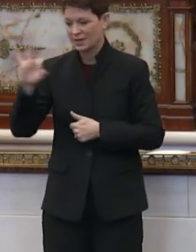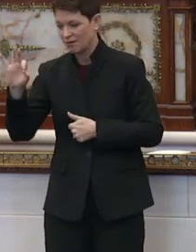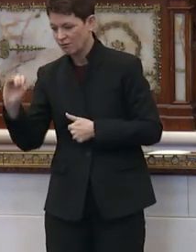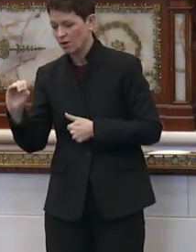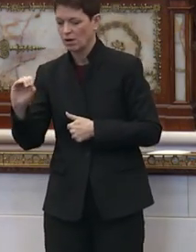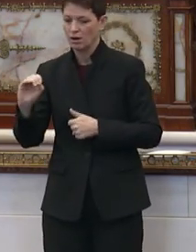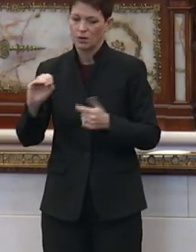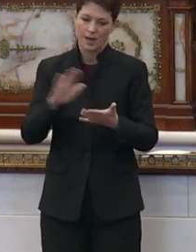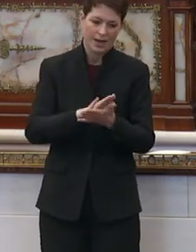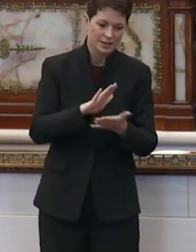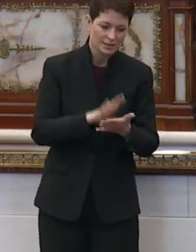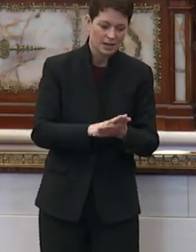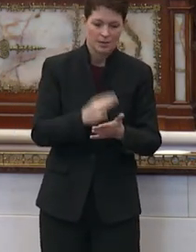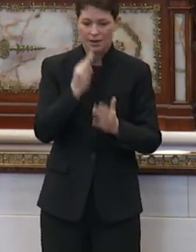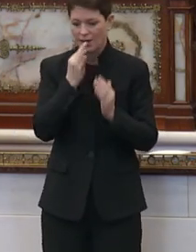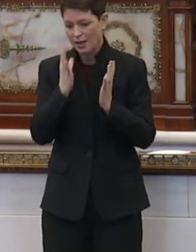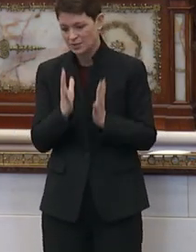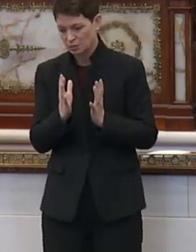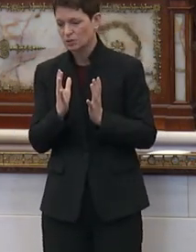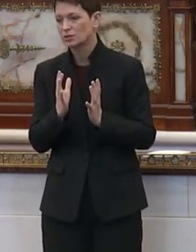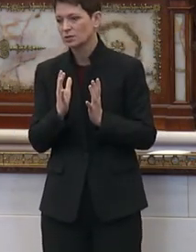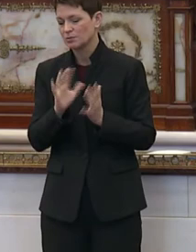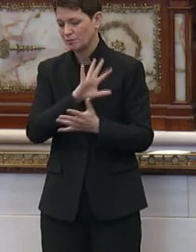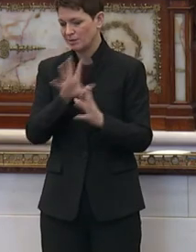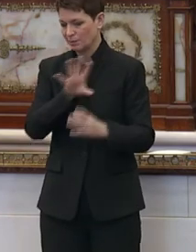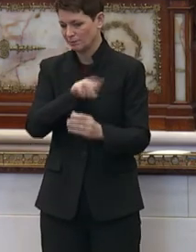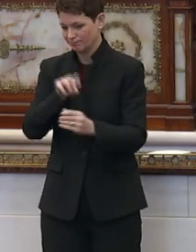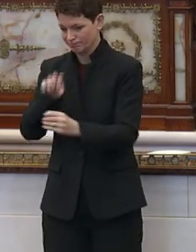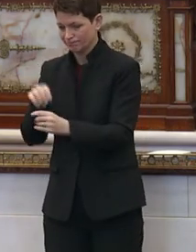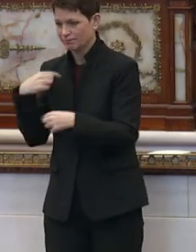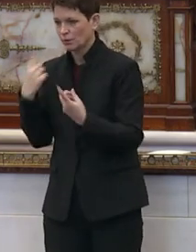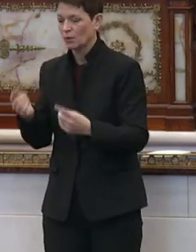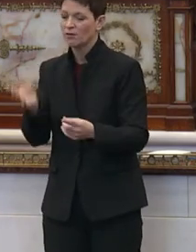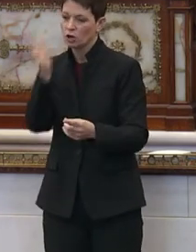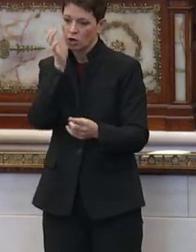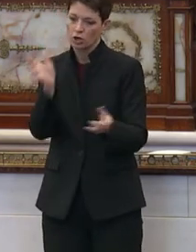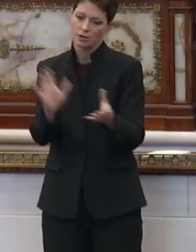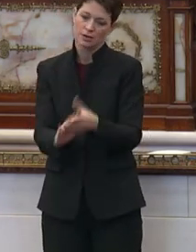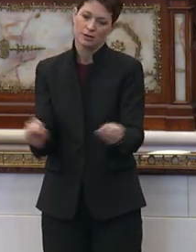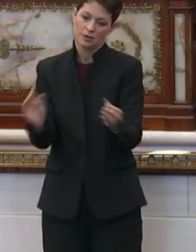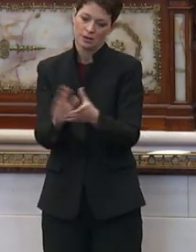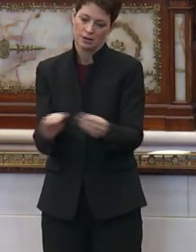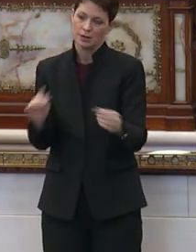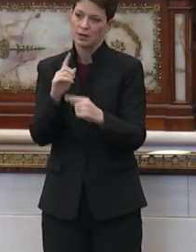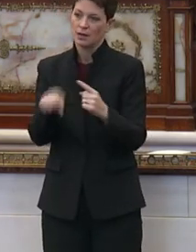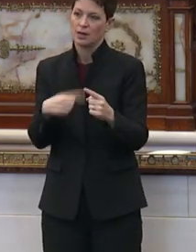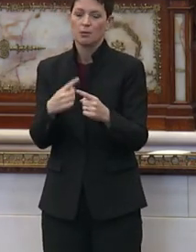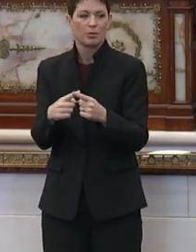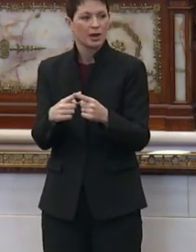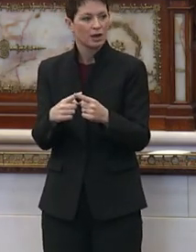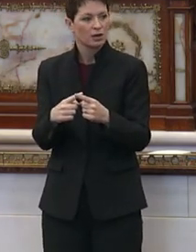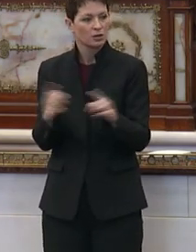CFOs and academic experts. We have heard much testimony about the gross inequity